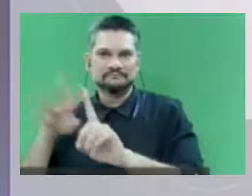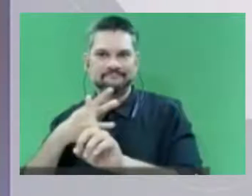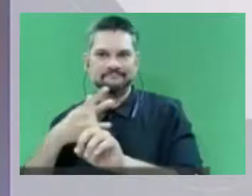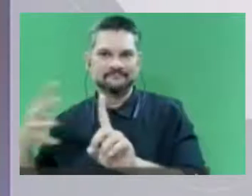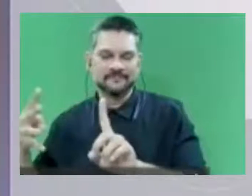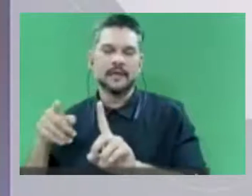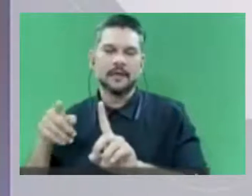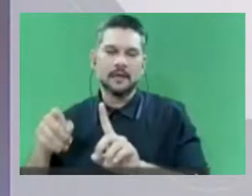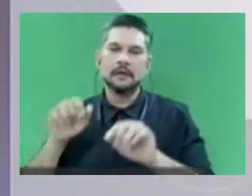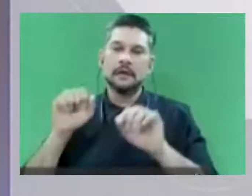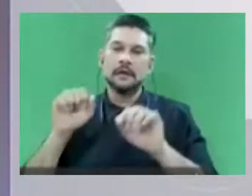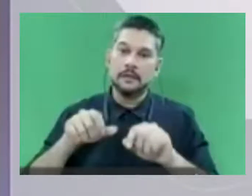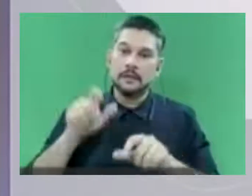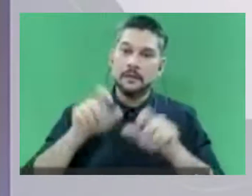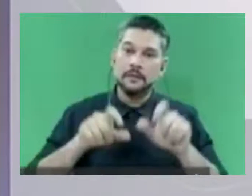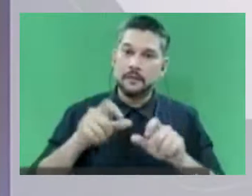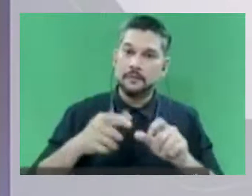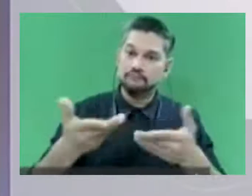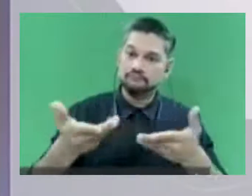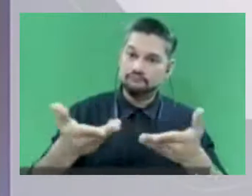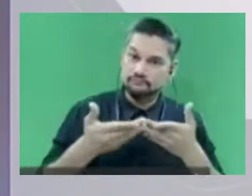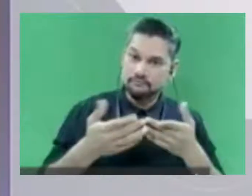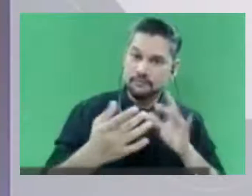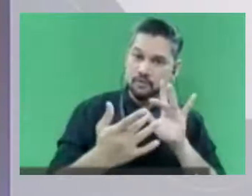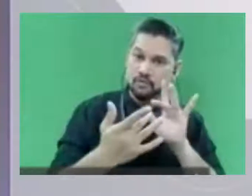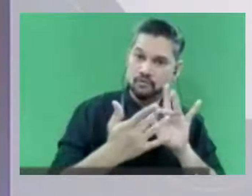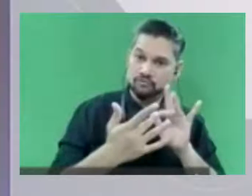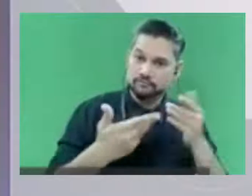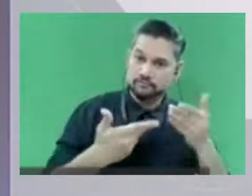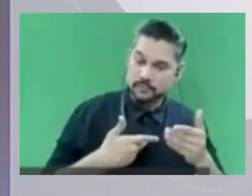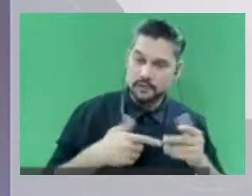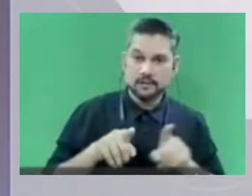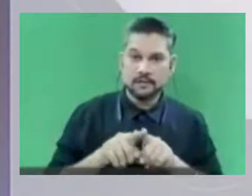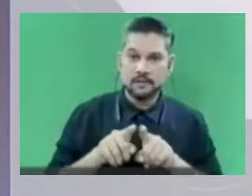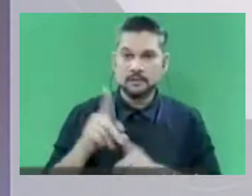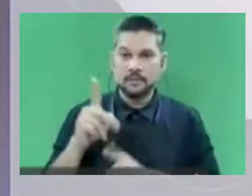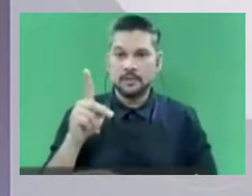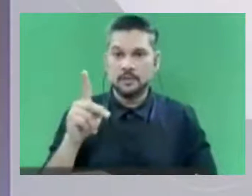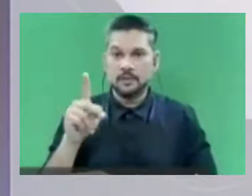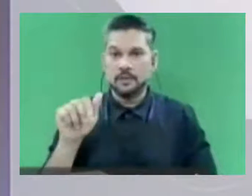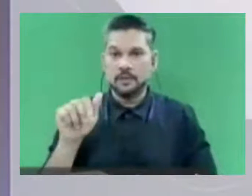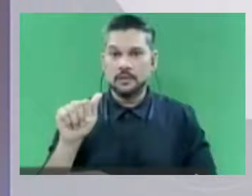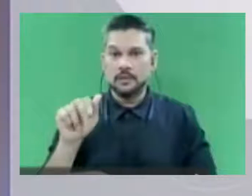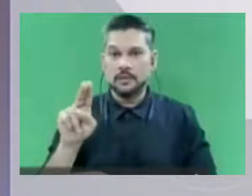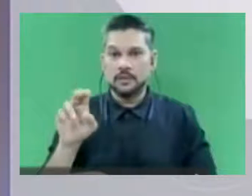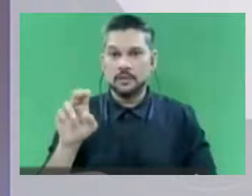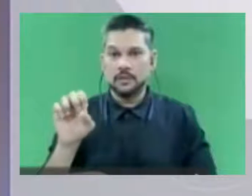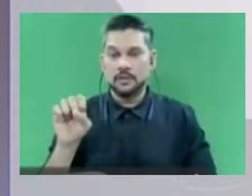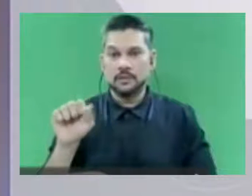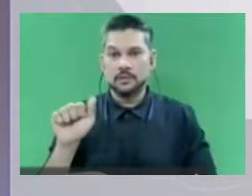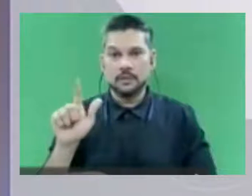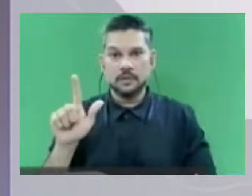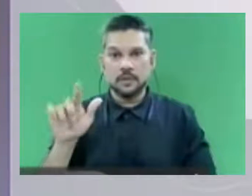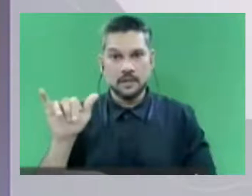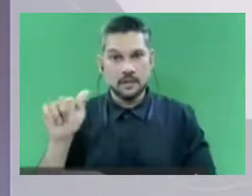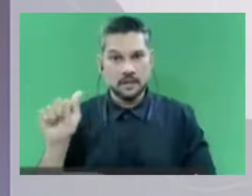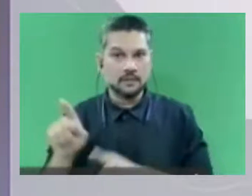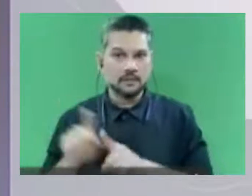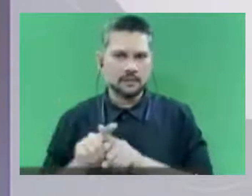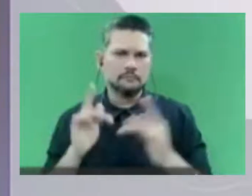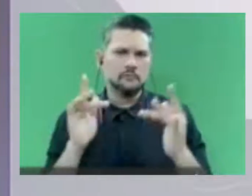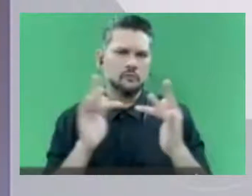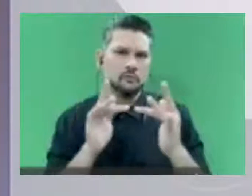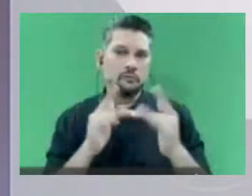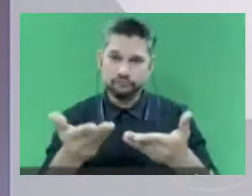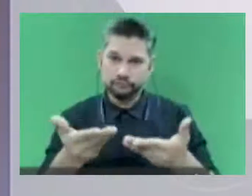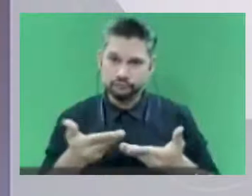Pacific sessions and consultations and also workshops. But it's very specifically, well, it's very specific